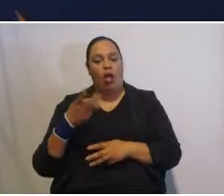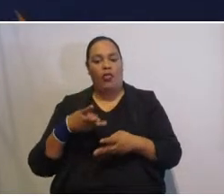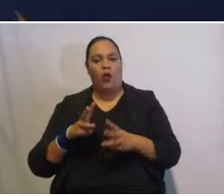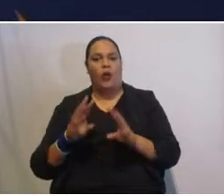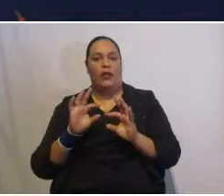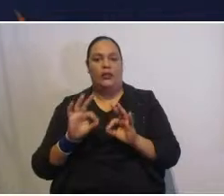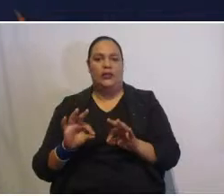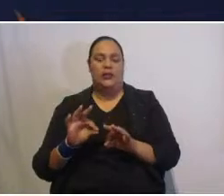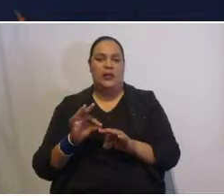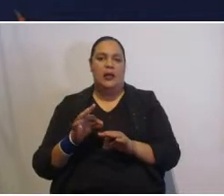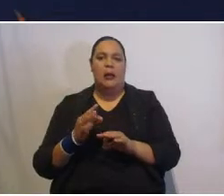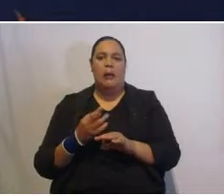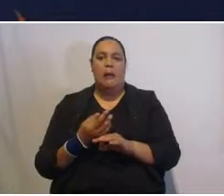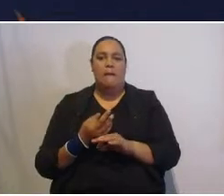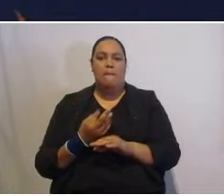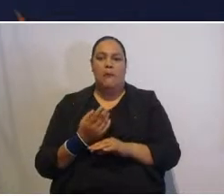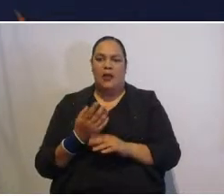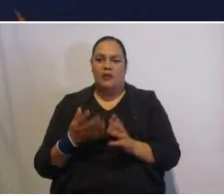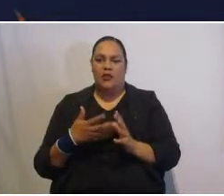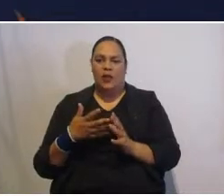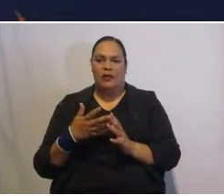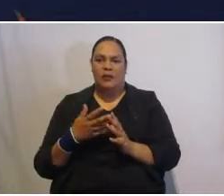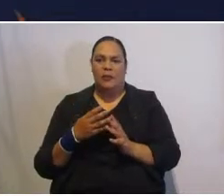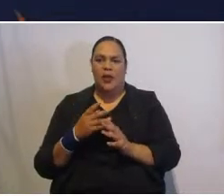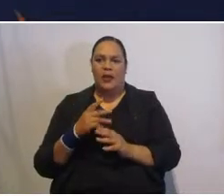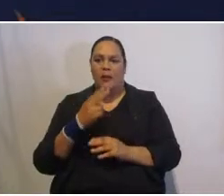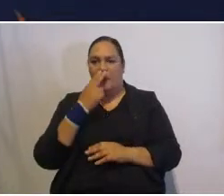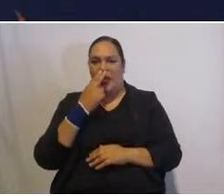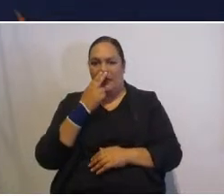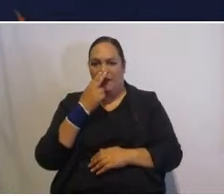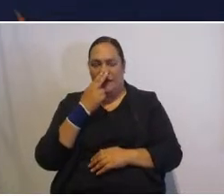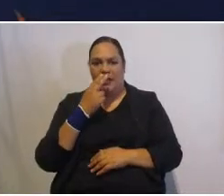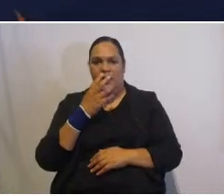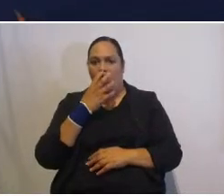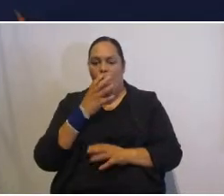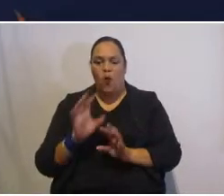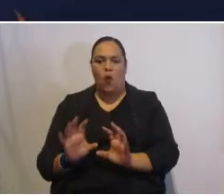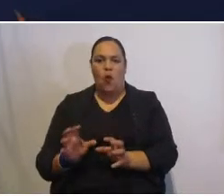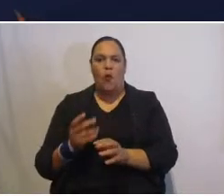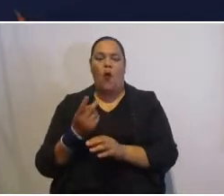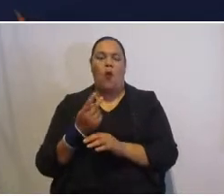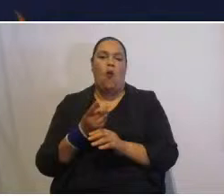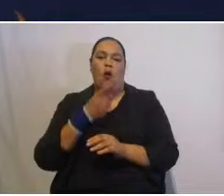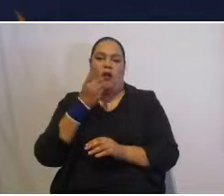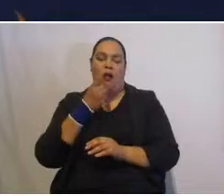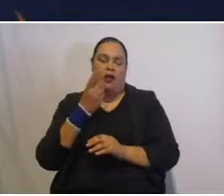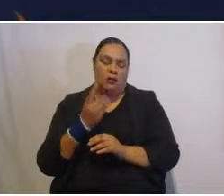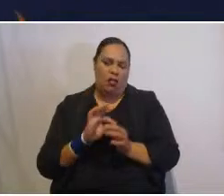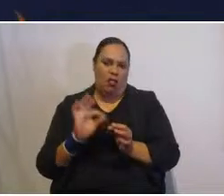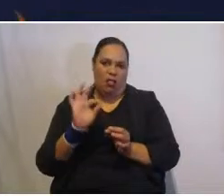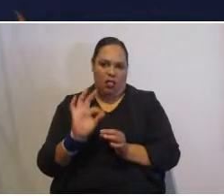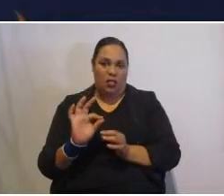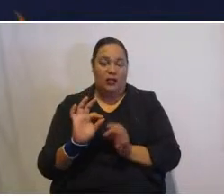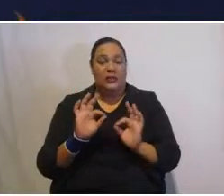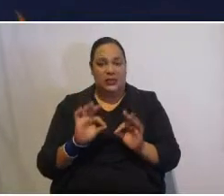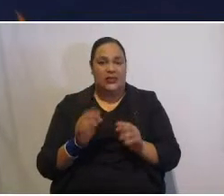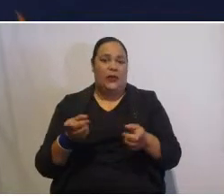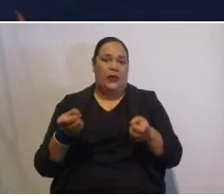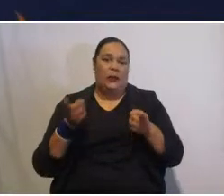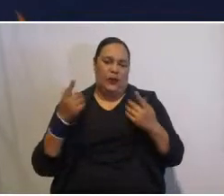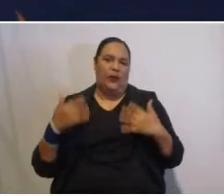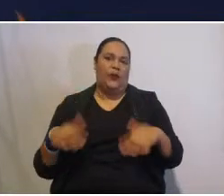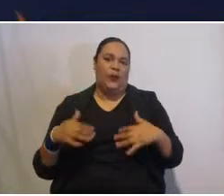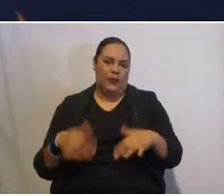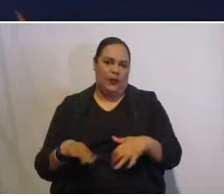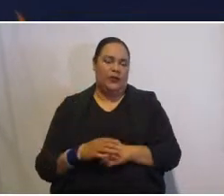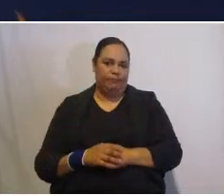like paraffin stove, e-heater, candles, and that is very